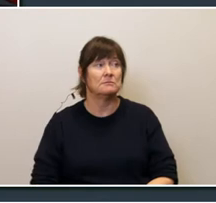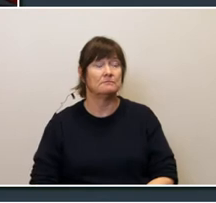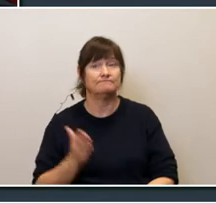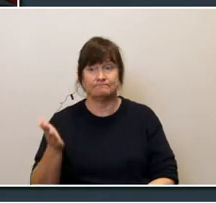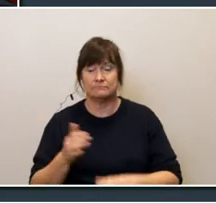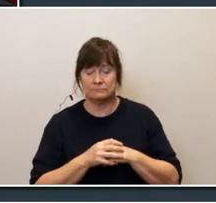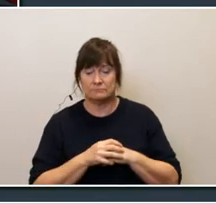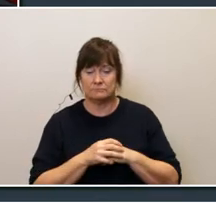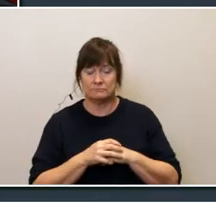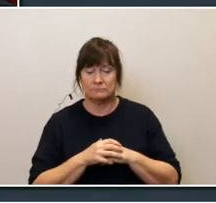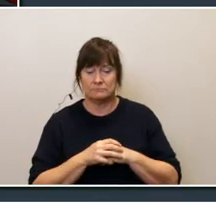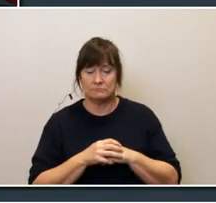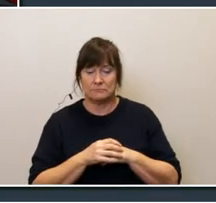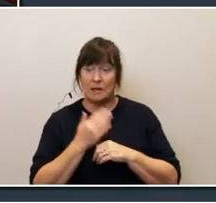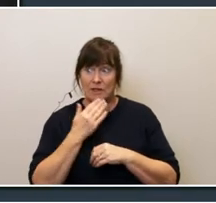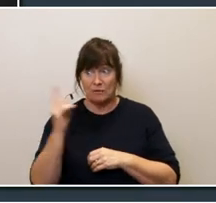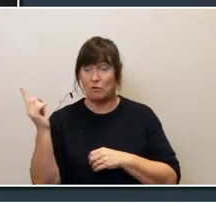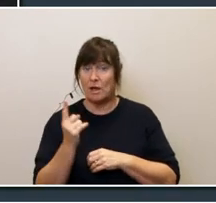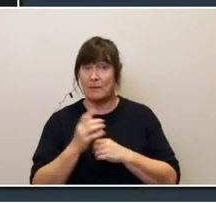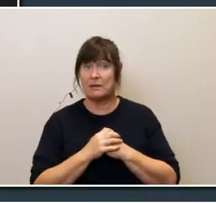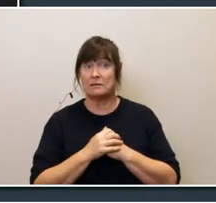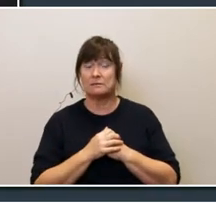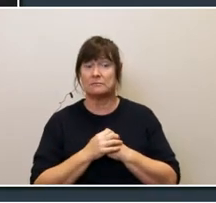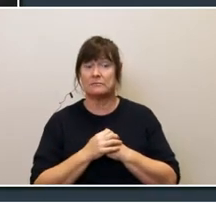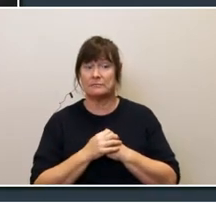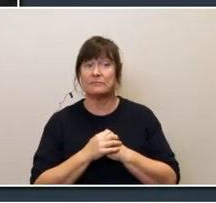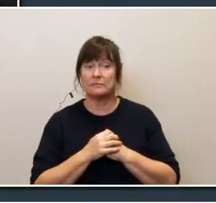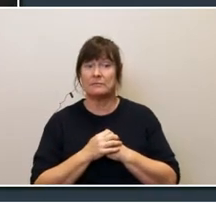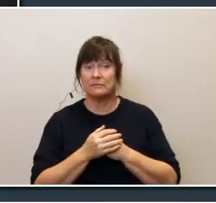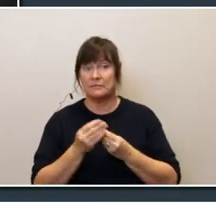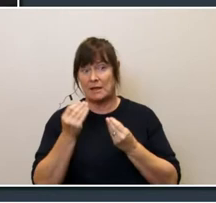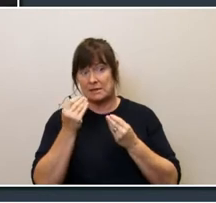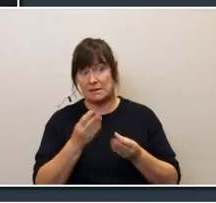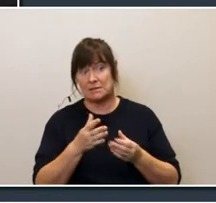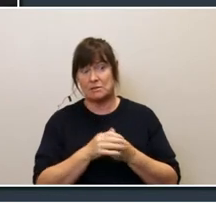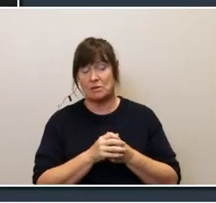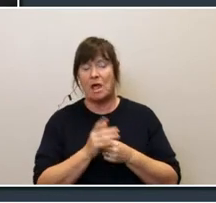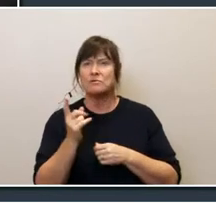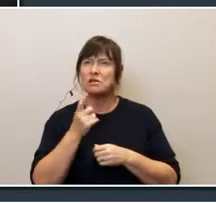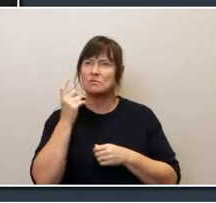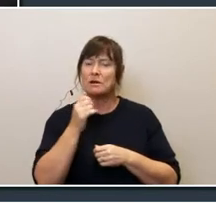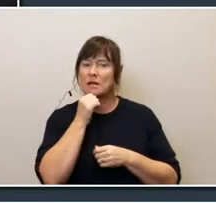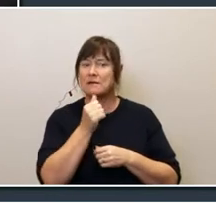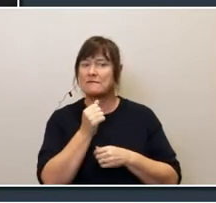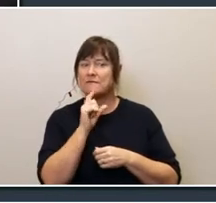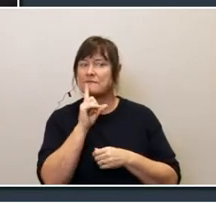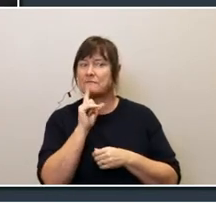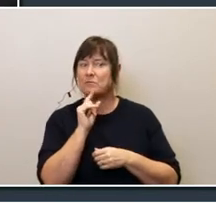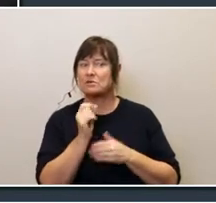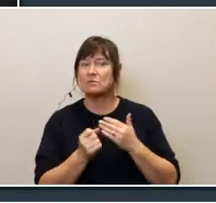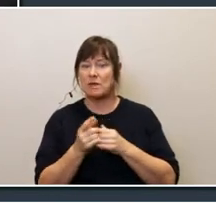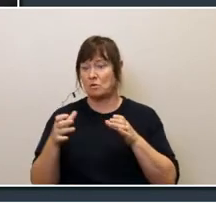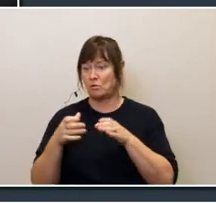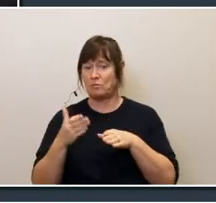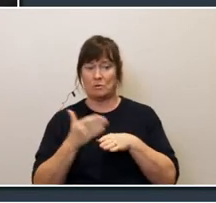Councillor McGrath. Thanks for coming and letting us know this. I'm just wondering if there's an opportunity that this group